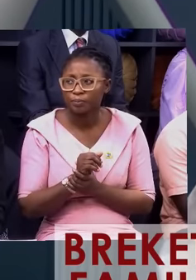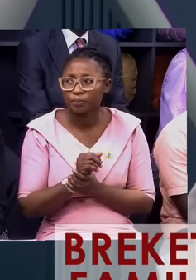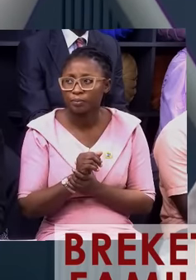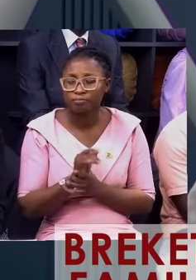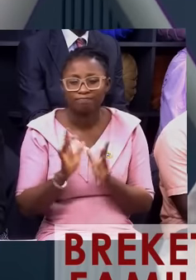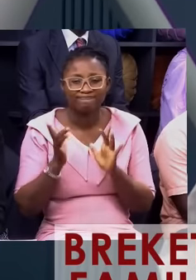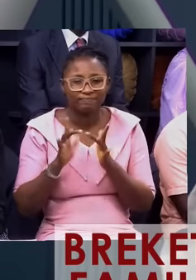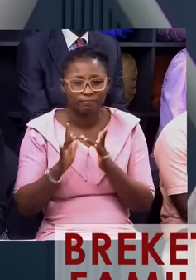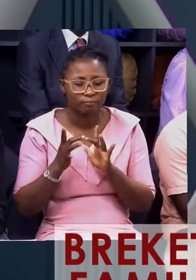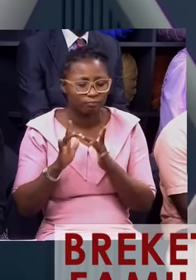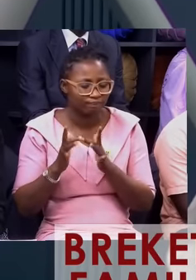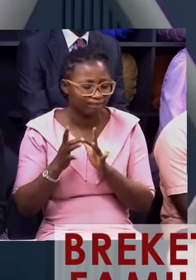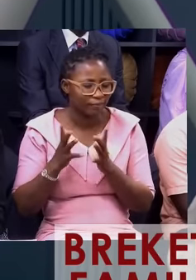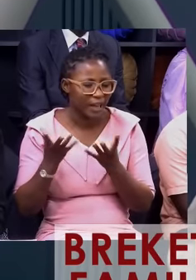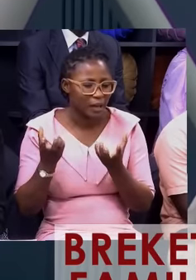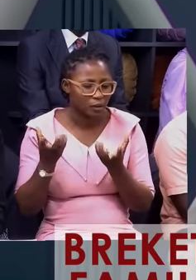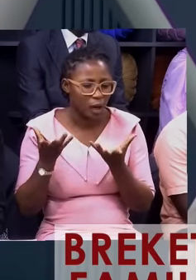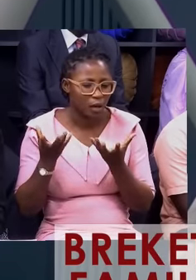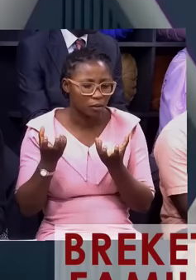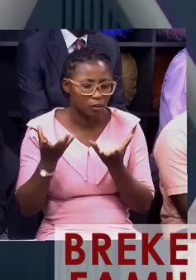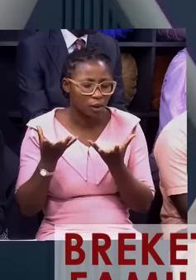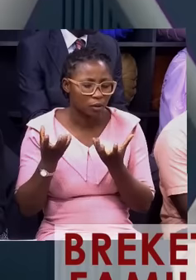hello hello